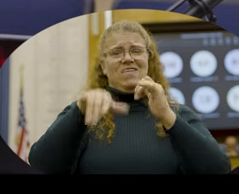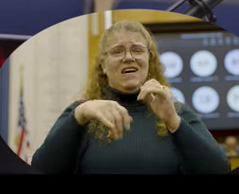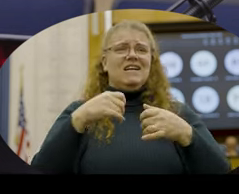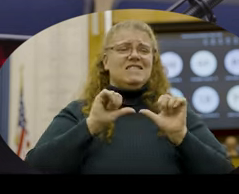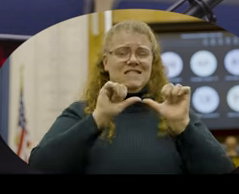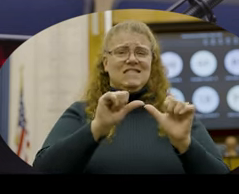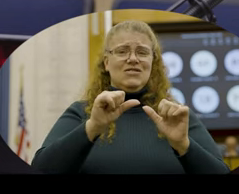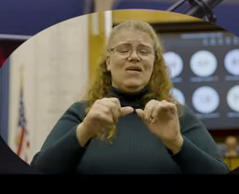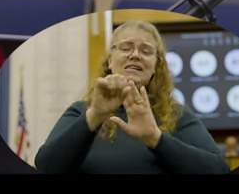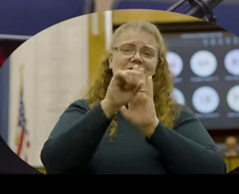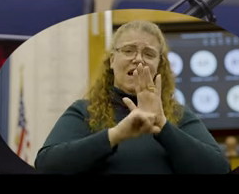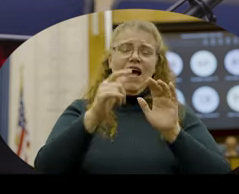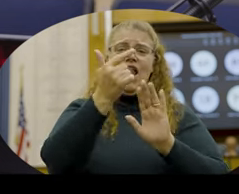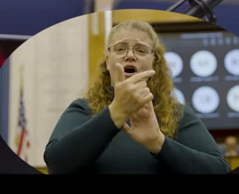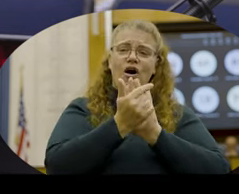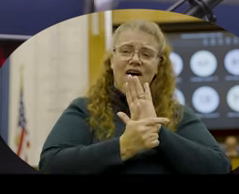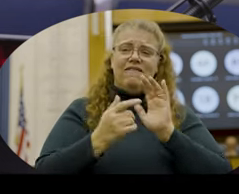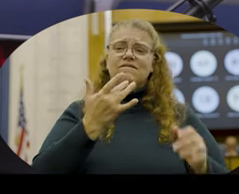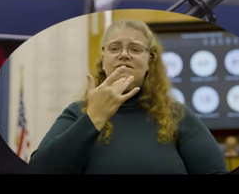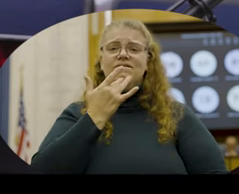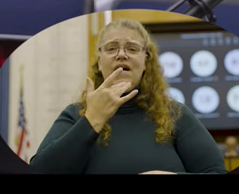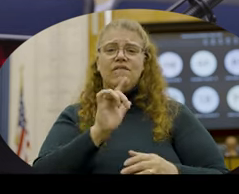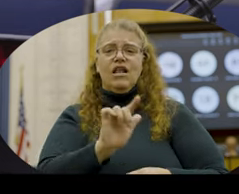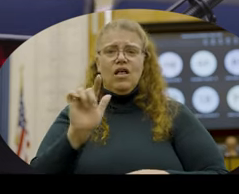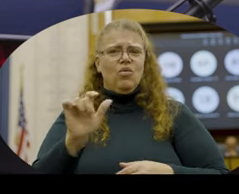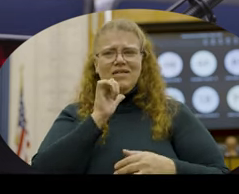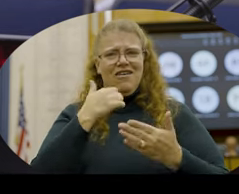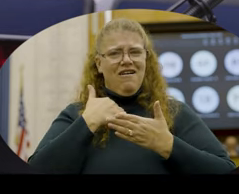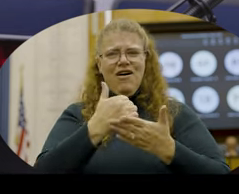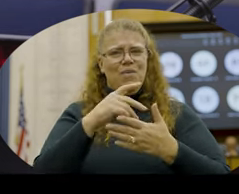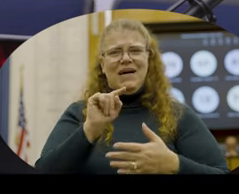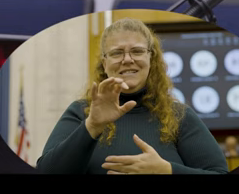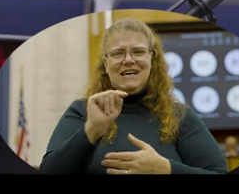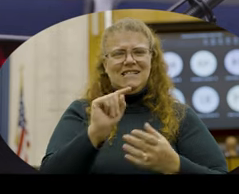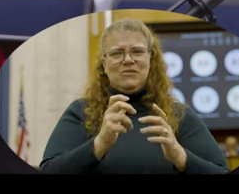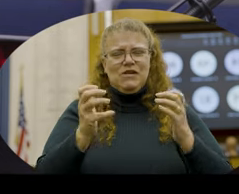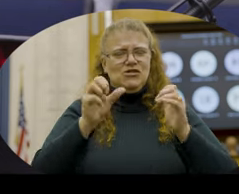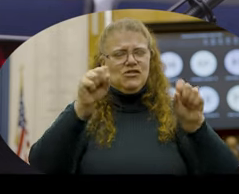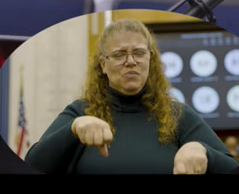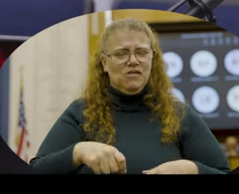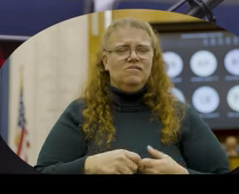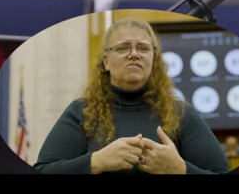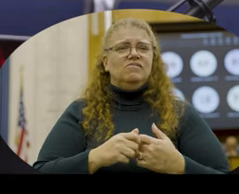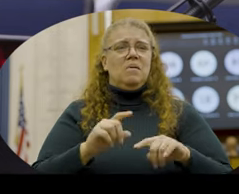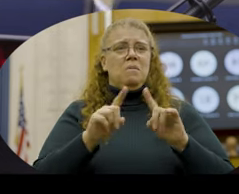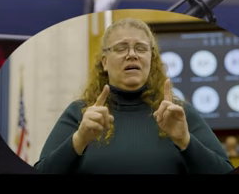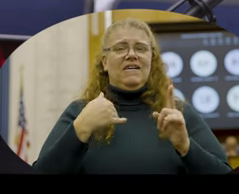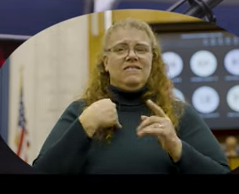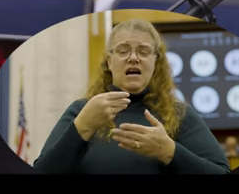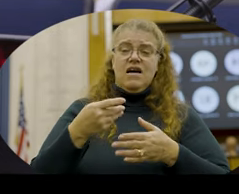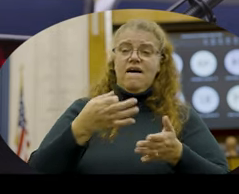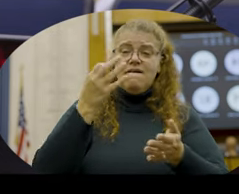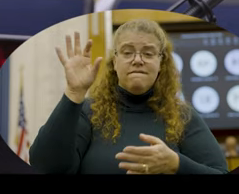favors landlords and does not help tenants as much as it should. The expiration of certain federal subsidies